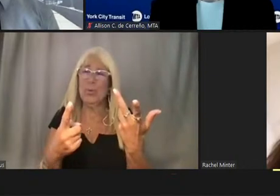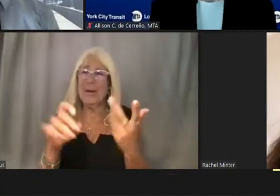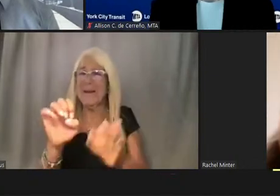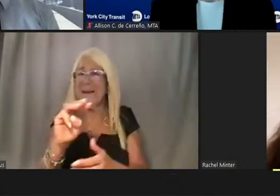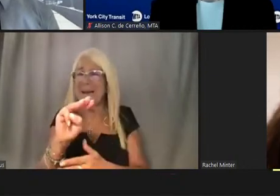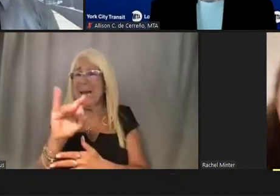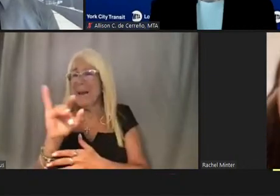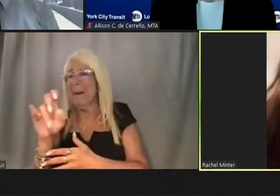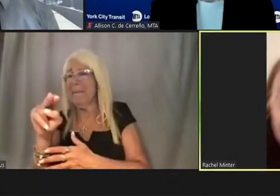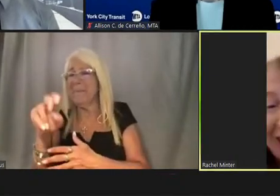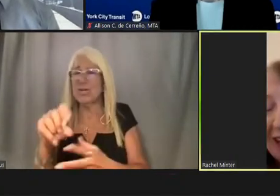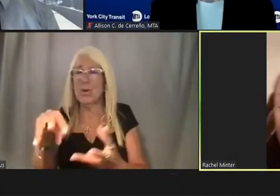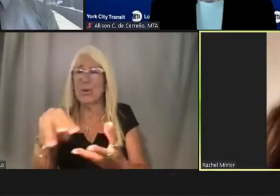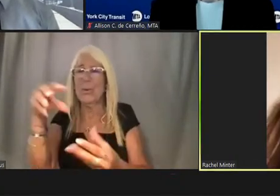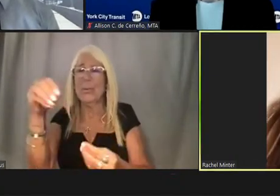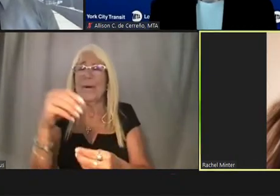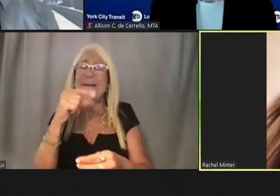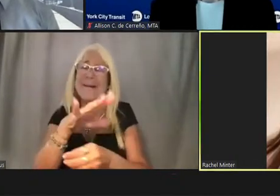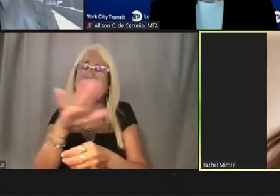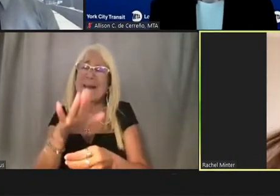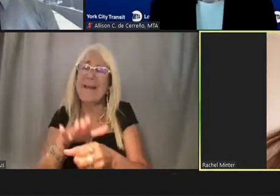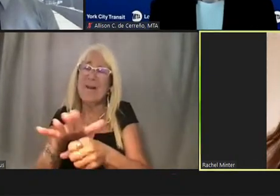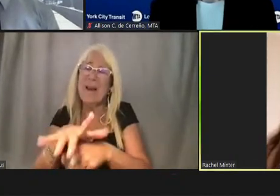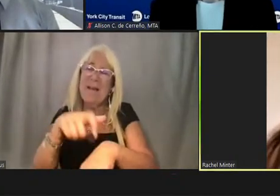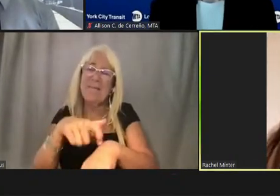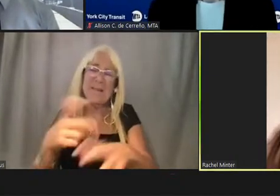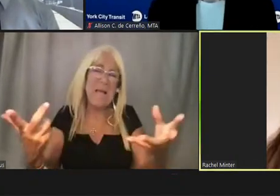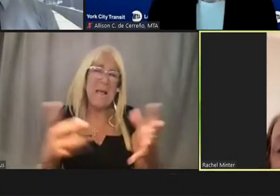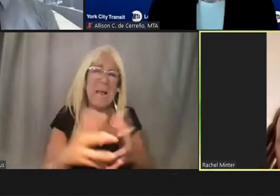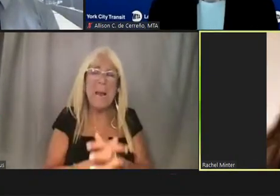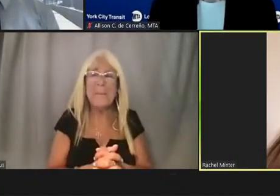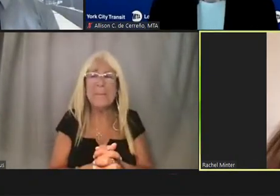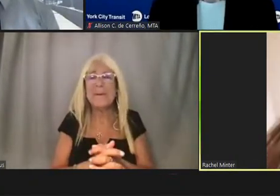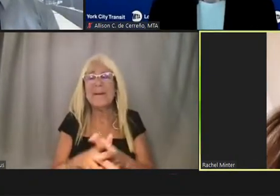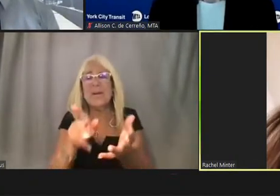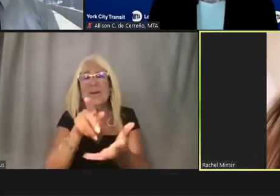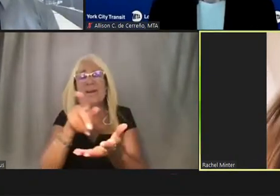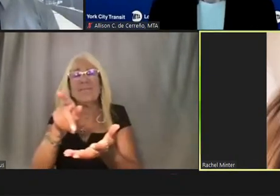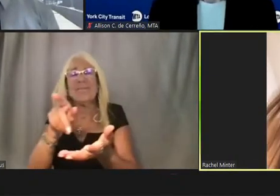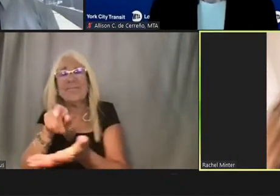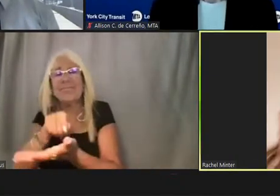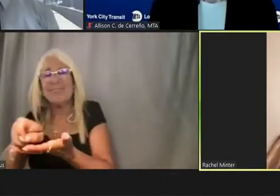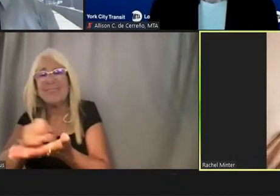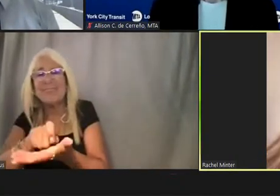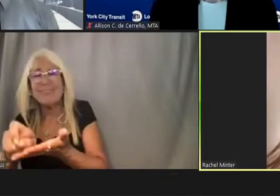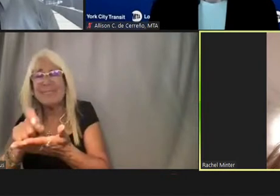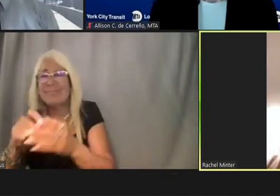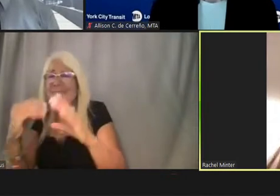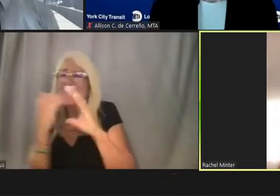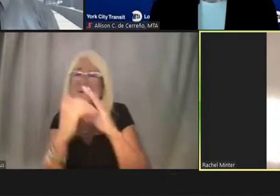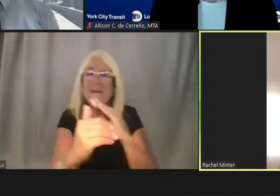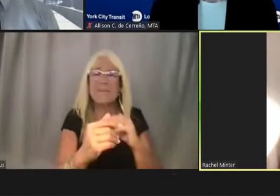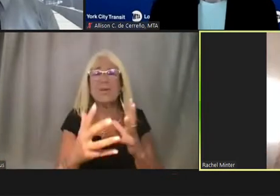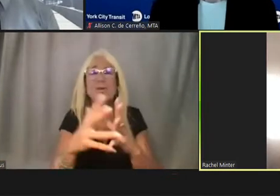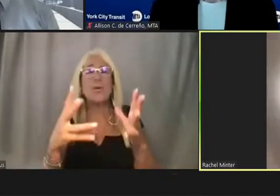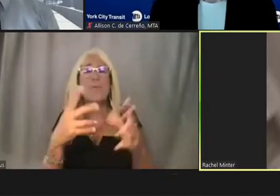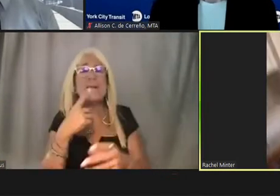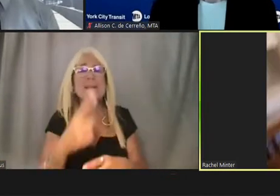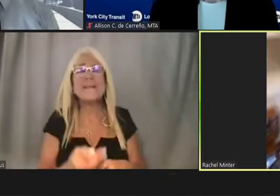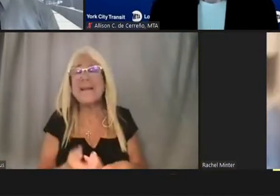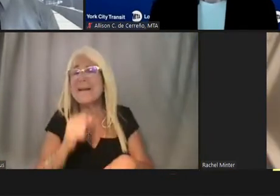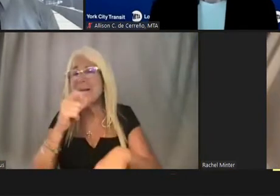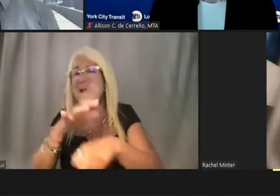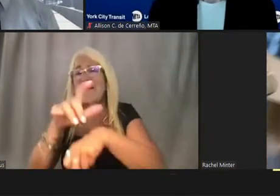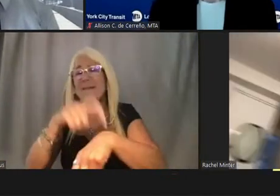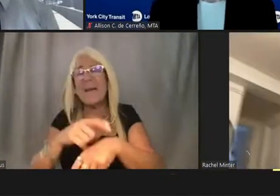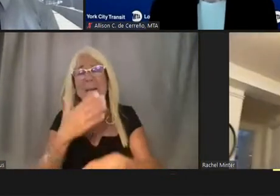okay never enough time and you know do you get to put things in writing or I sort of shot it by this too much to say to a little type thank